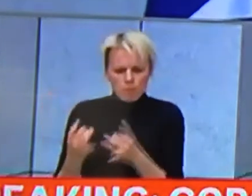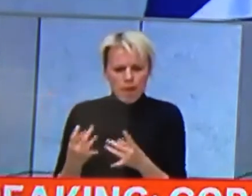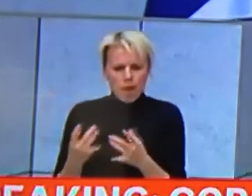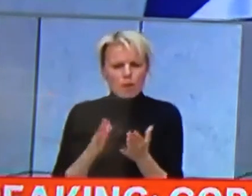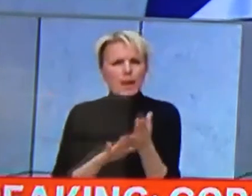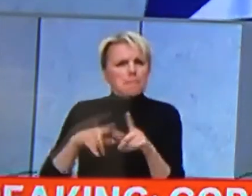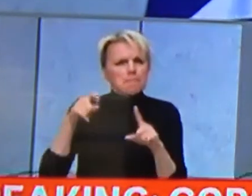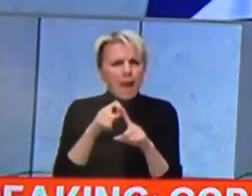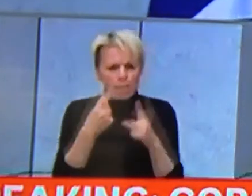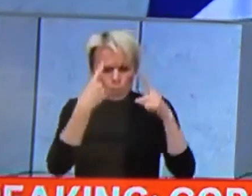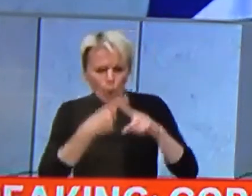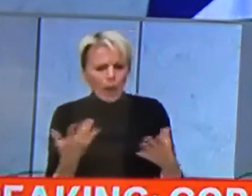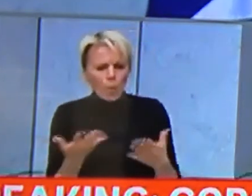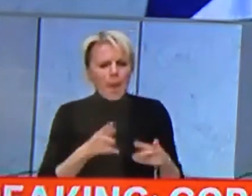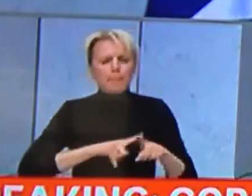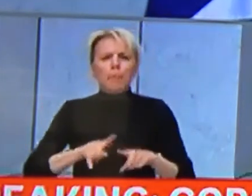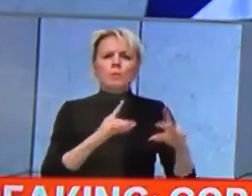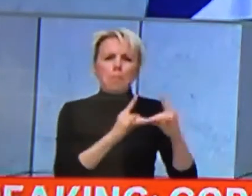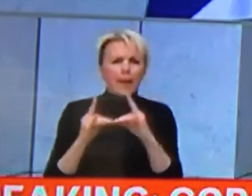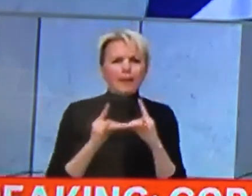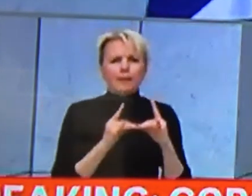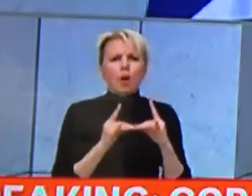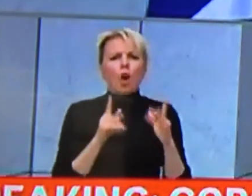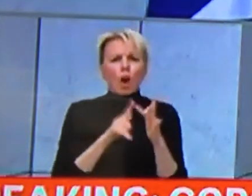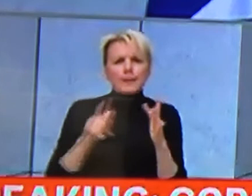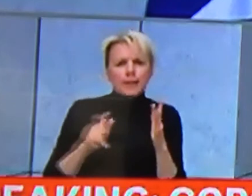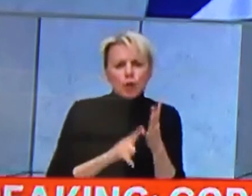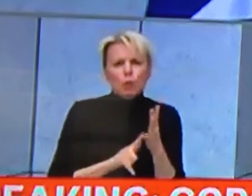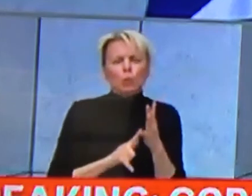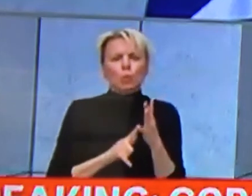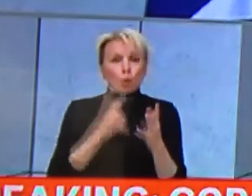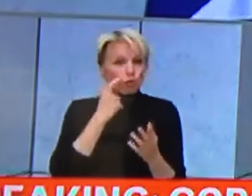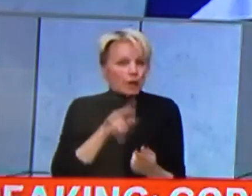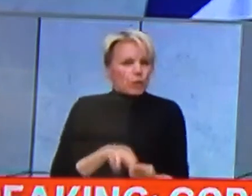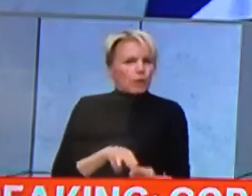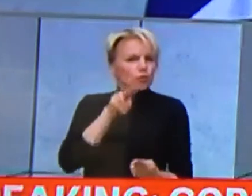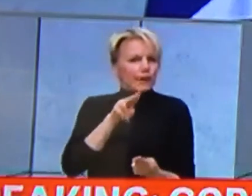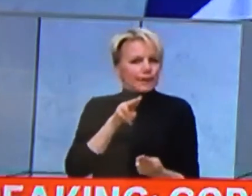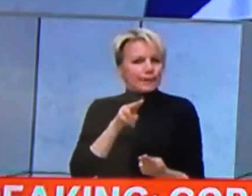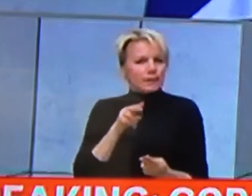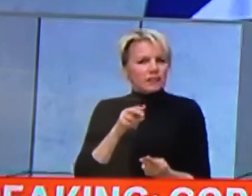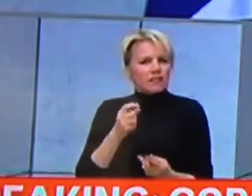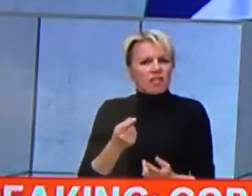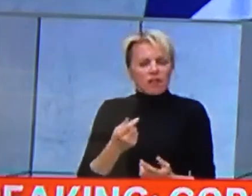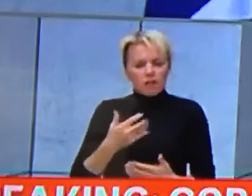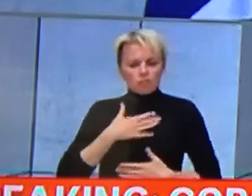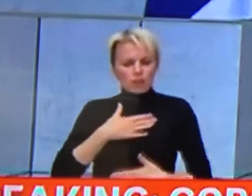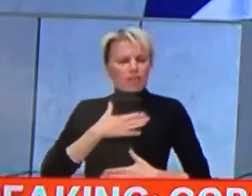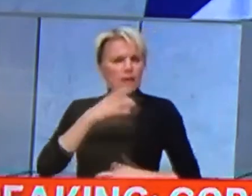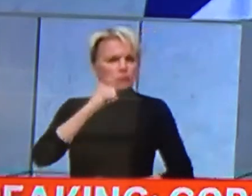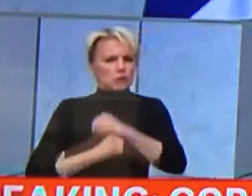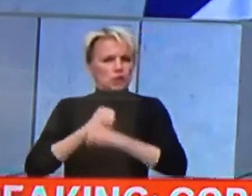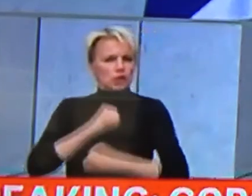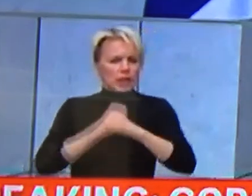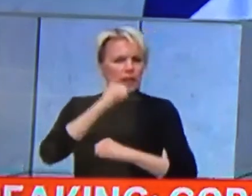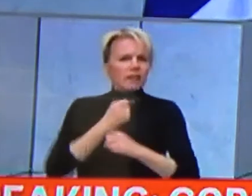are, where the usage of those beds are, and we're working very hard to increase our supply of ventilators and consumable. We are,